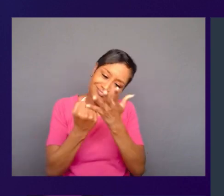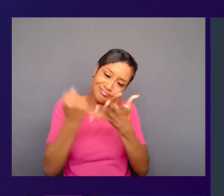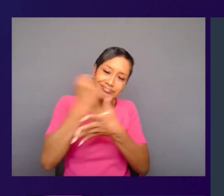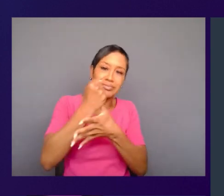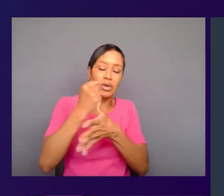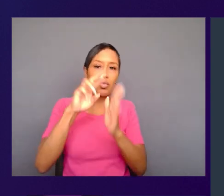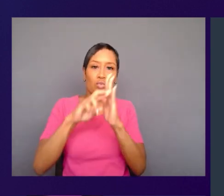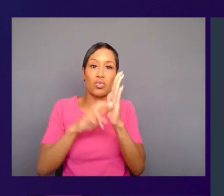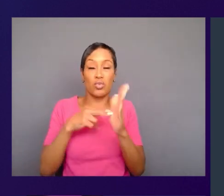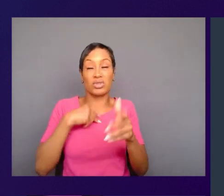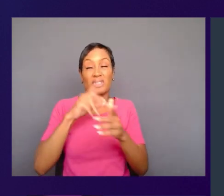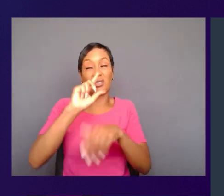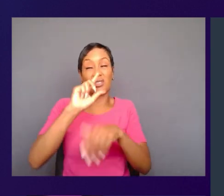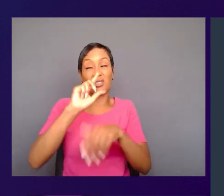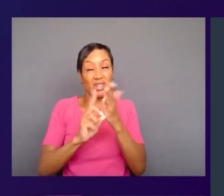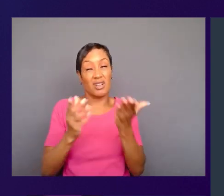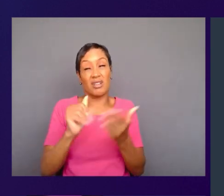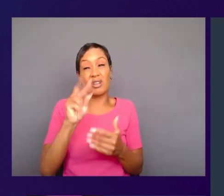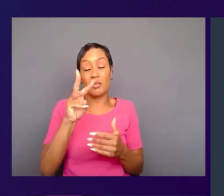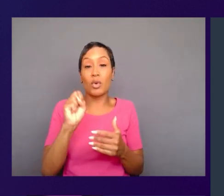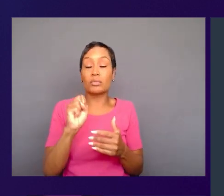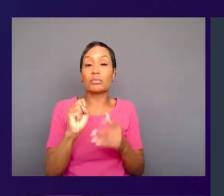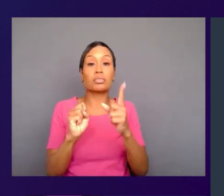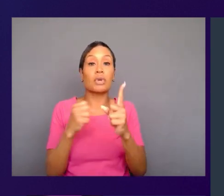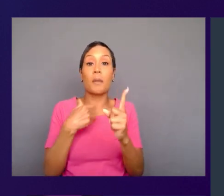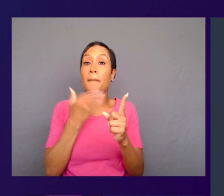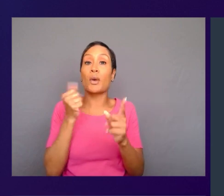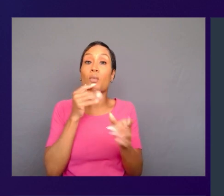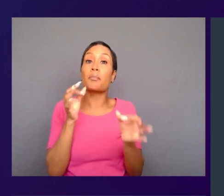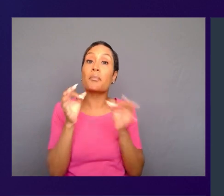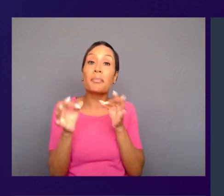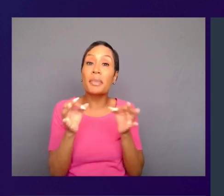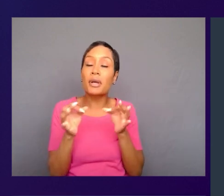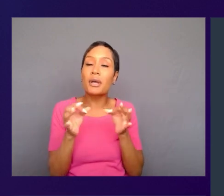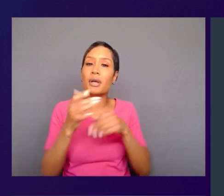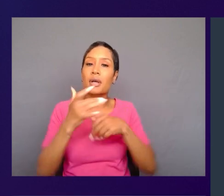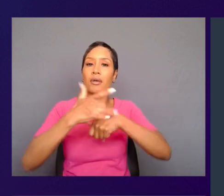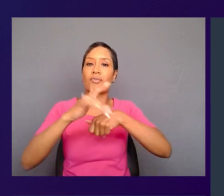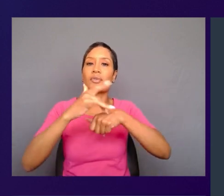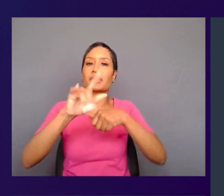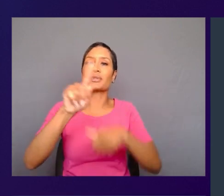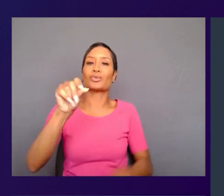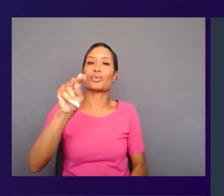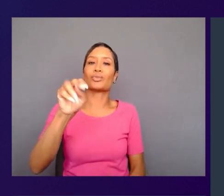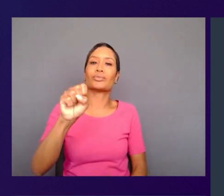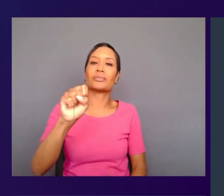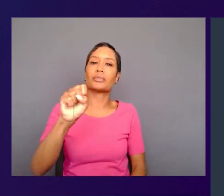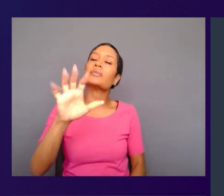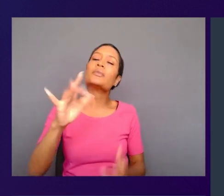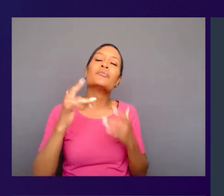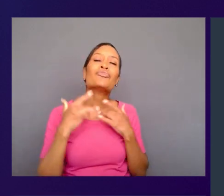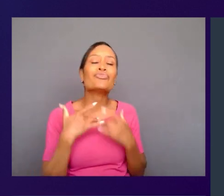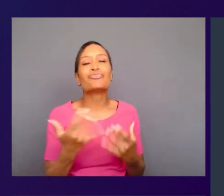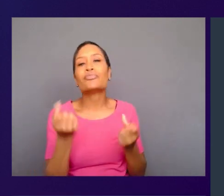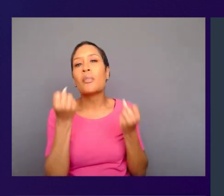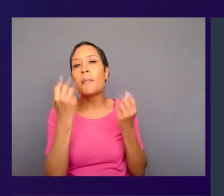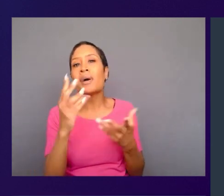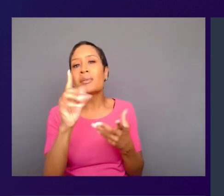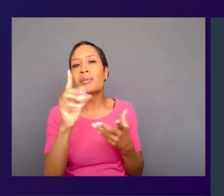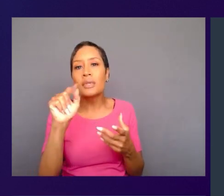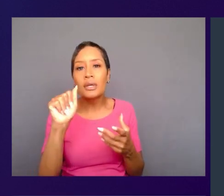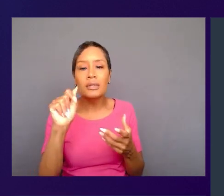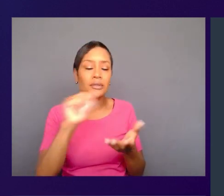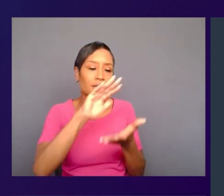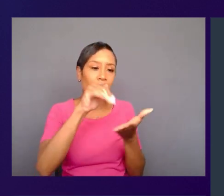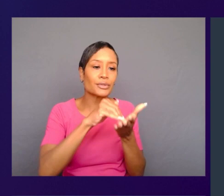here in AWS. And one of the best ways to explain that is to talk about availability zones. They typically consist of multiple data centers located